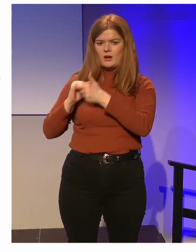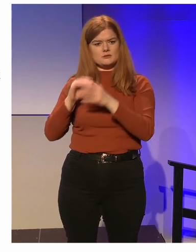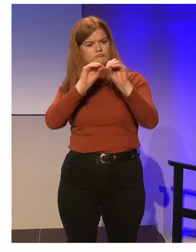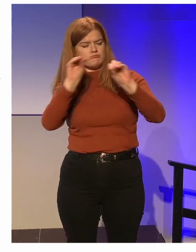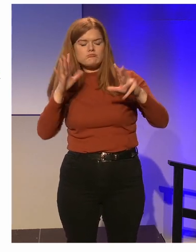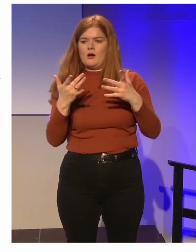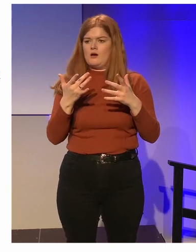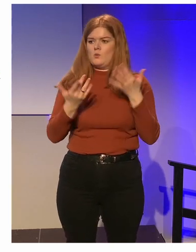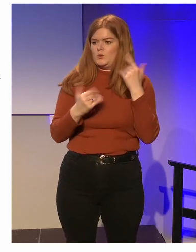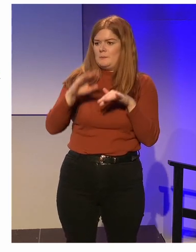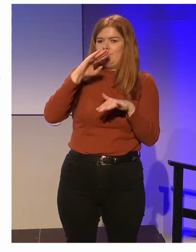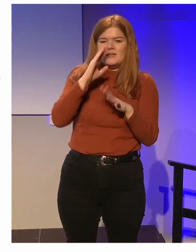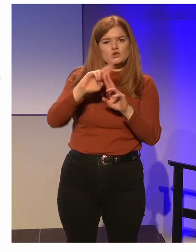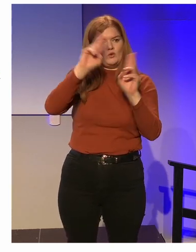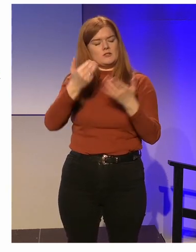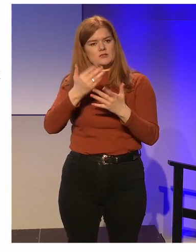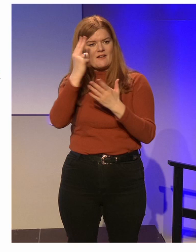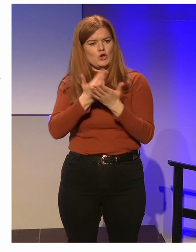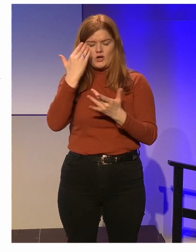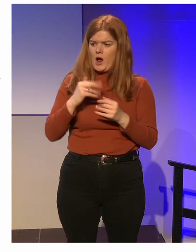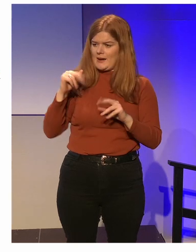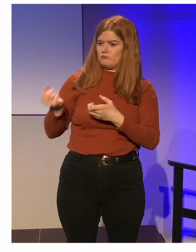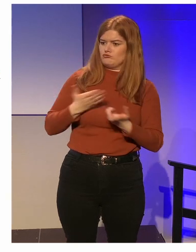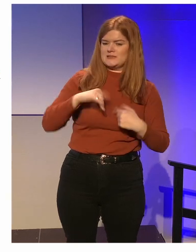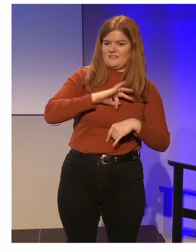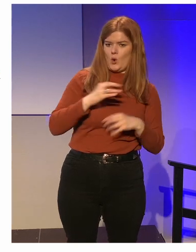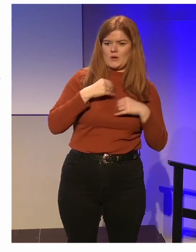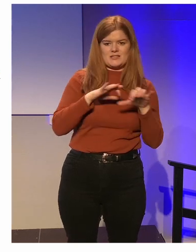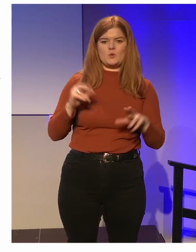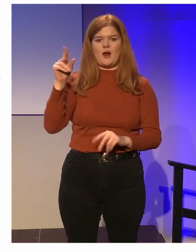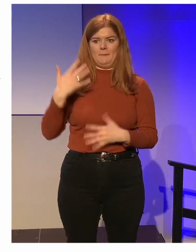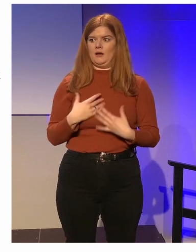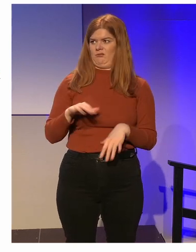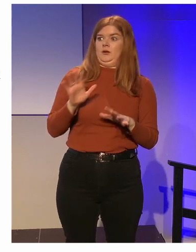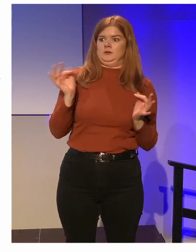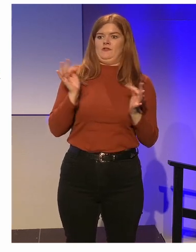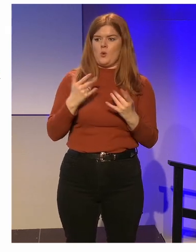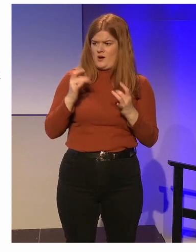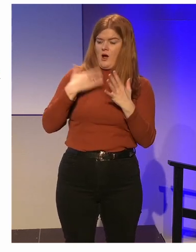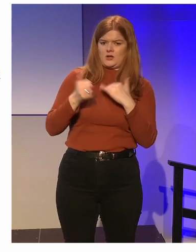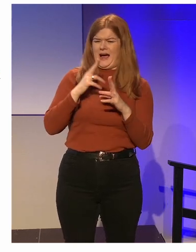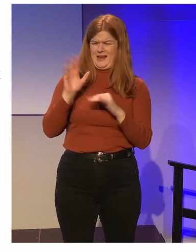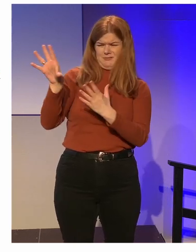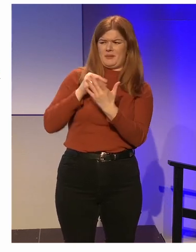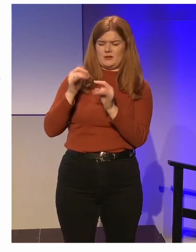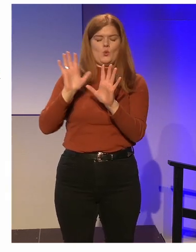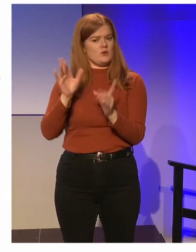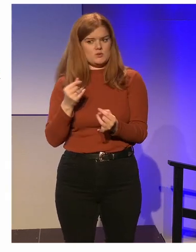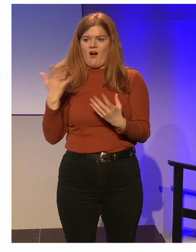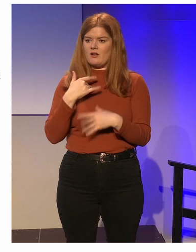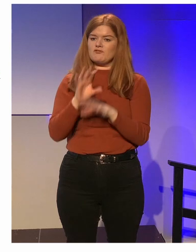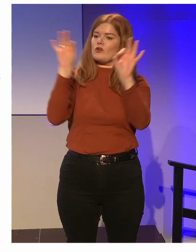in explaining what universal design for learning was, and it wasn't this big scary thing that, oh gosh, we're not going to be able to do this. It